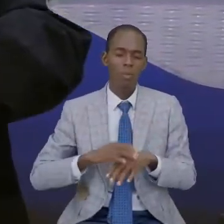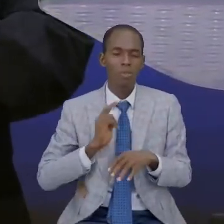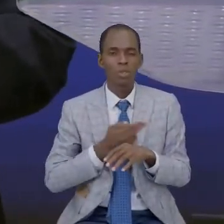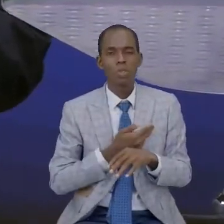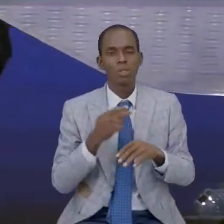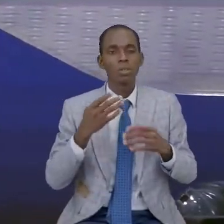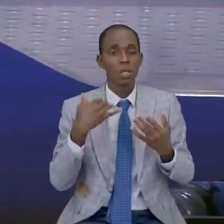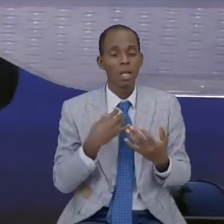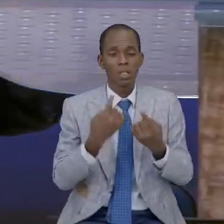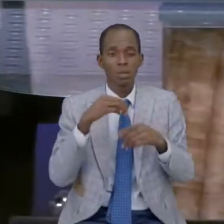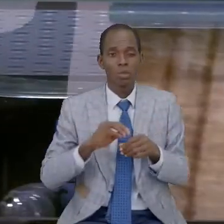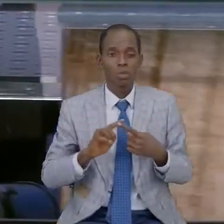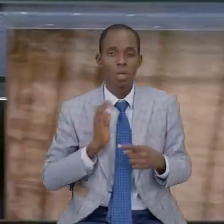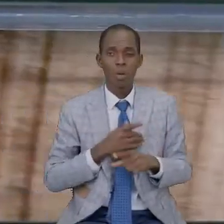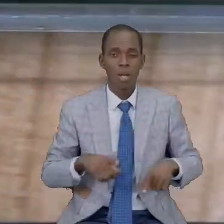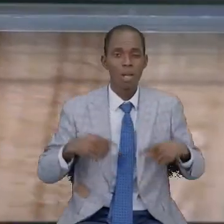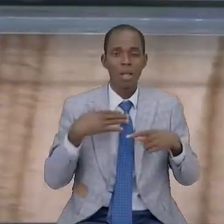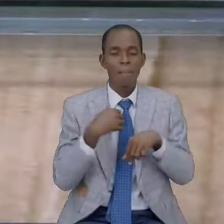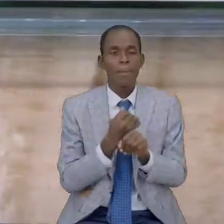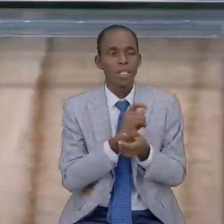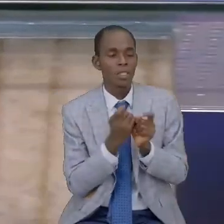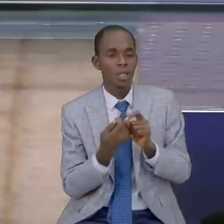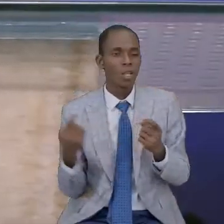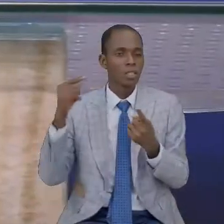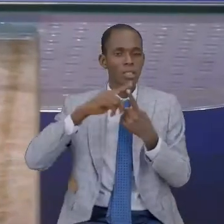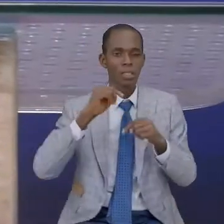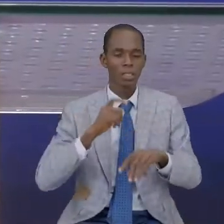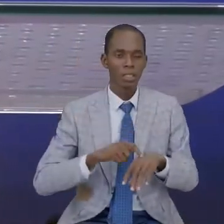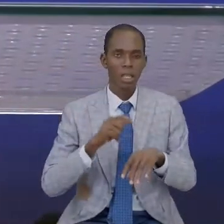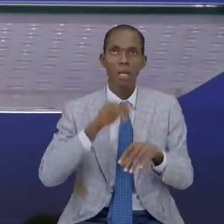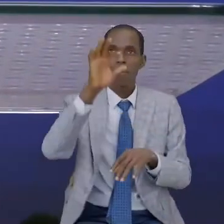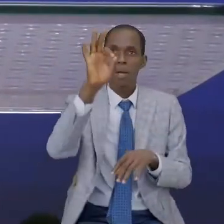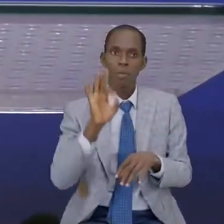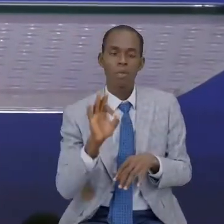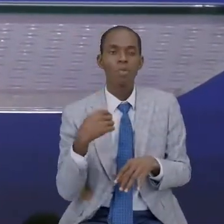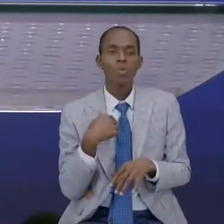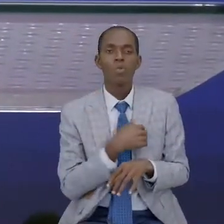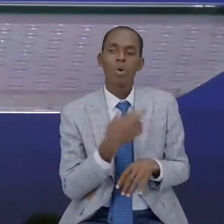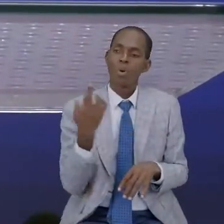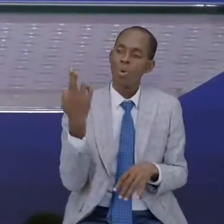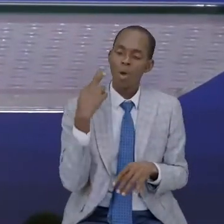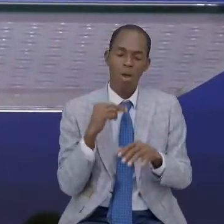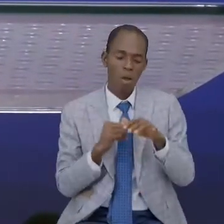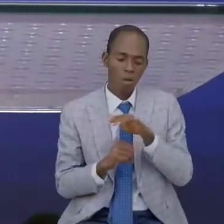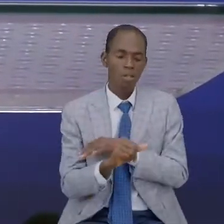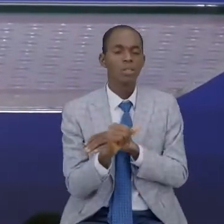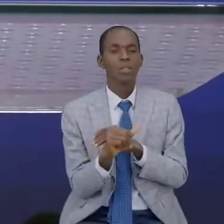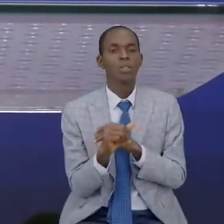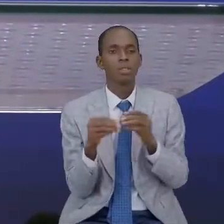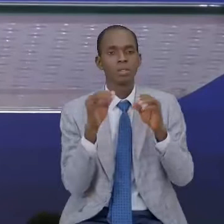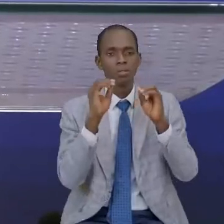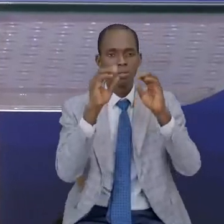and makes a change, until the time appointed, we were under tutors and